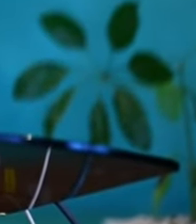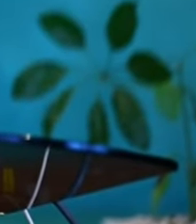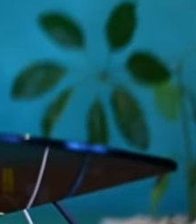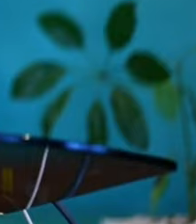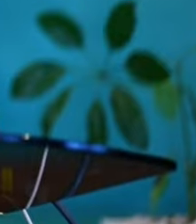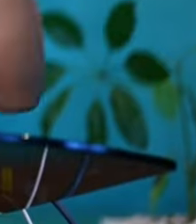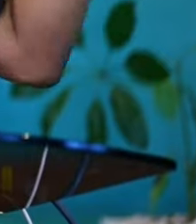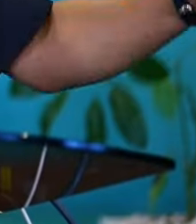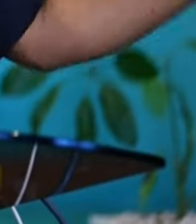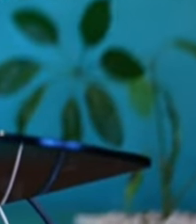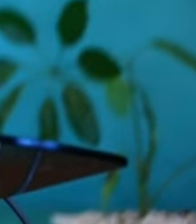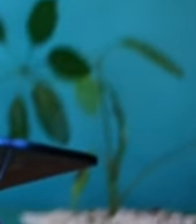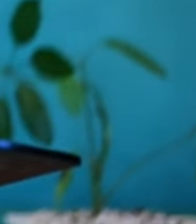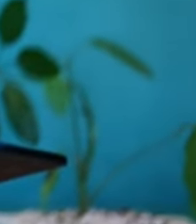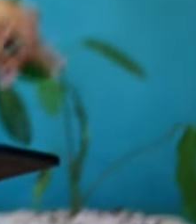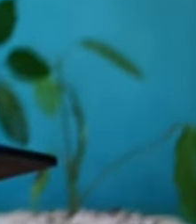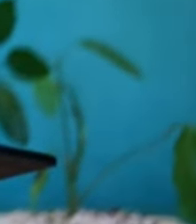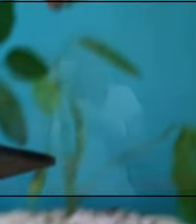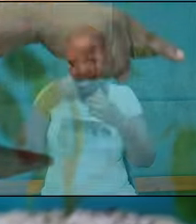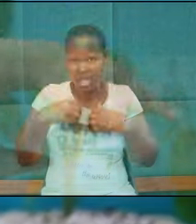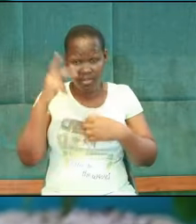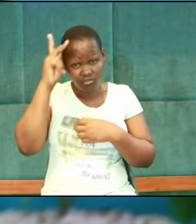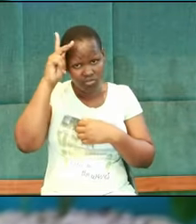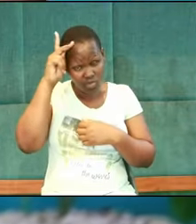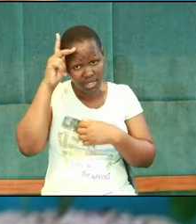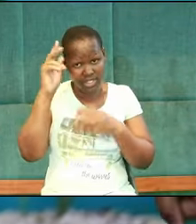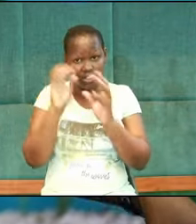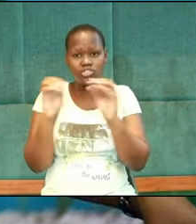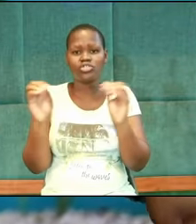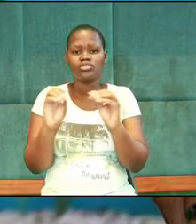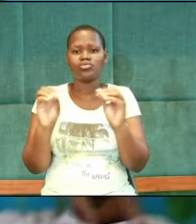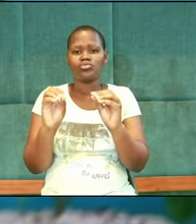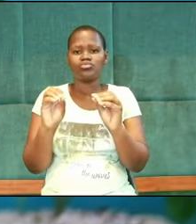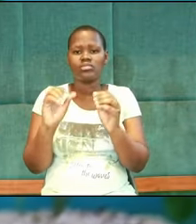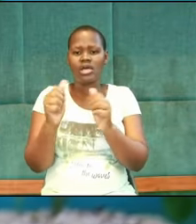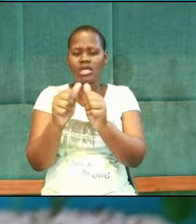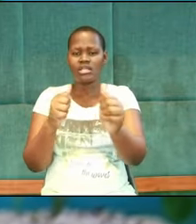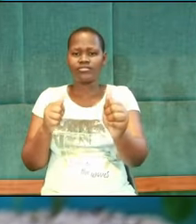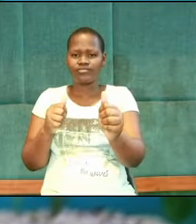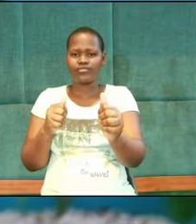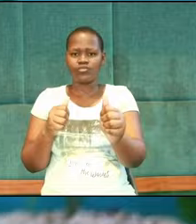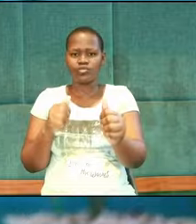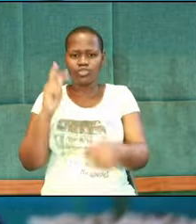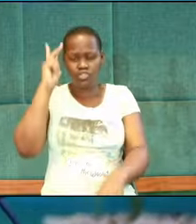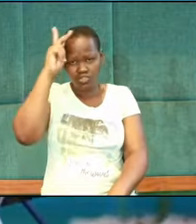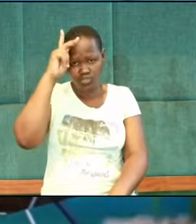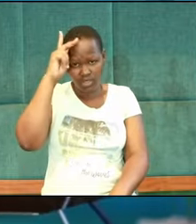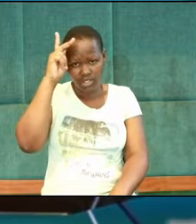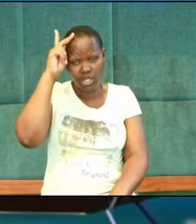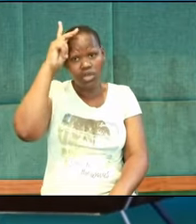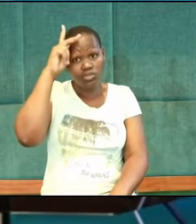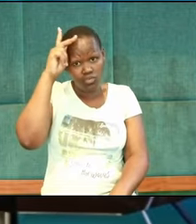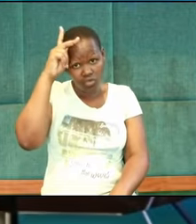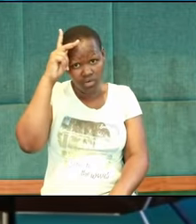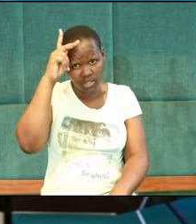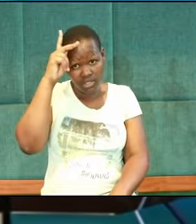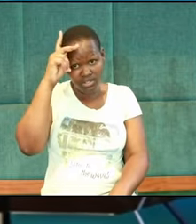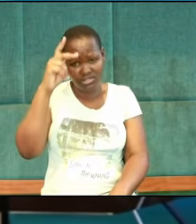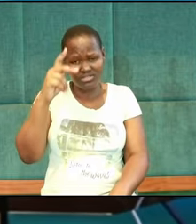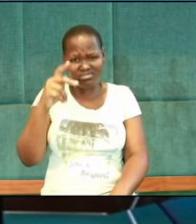of knowledge. Because thou hast rejected what? Knowledge. In other words, knowledge was not a